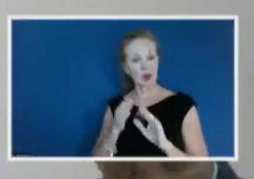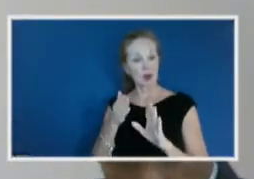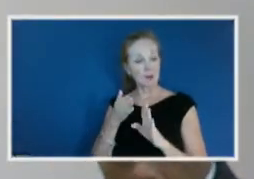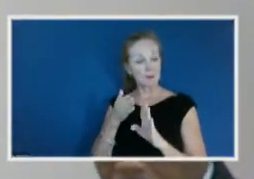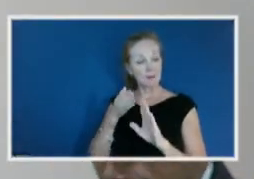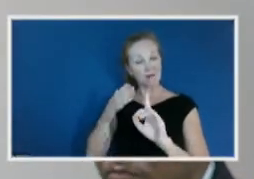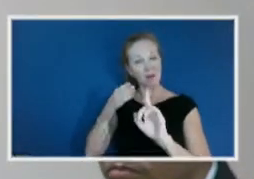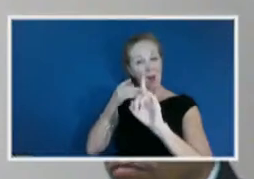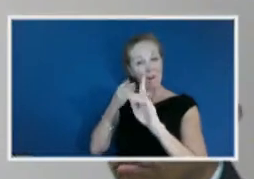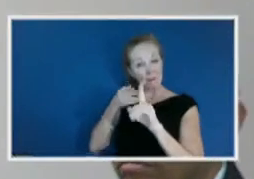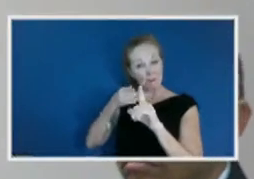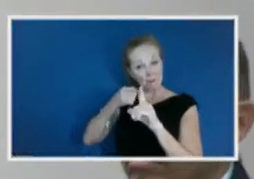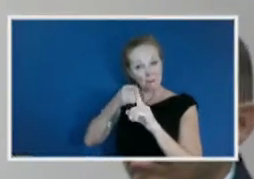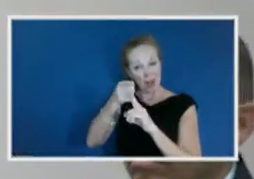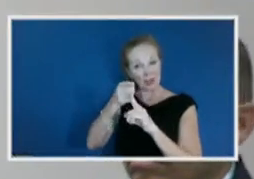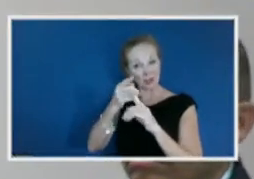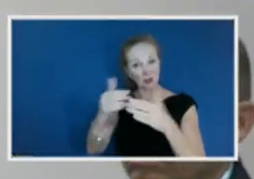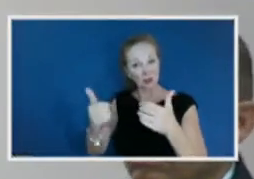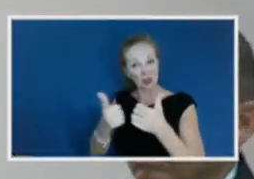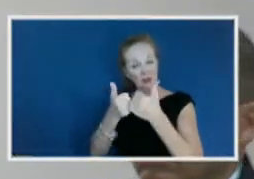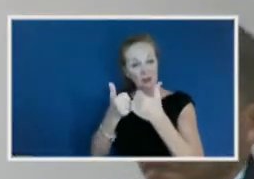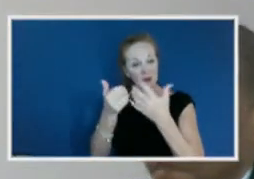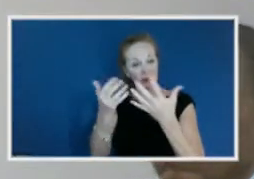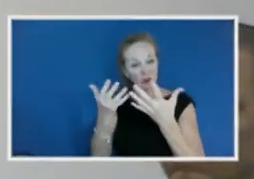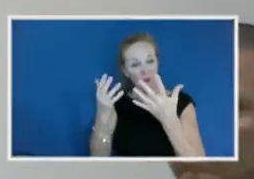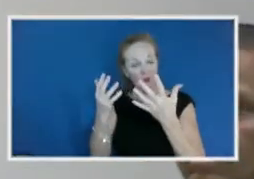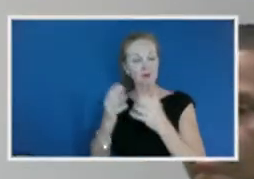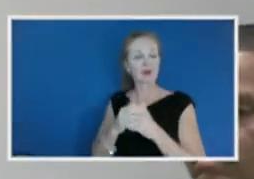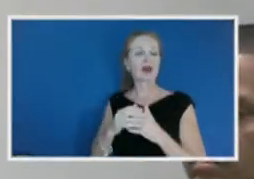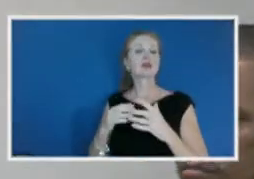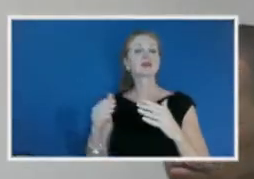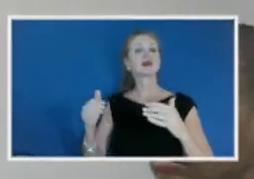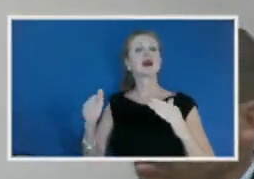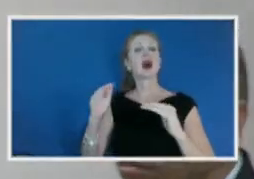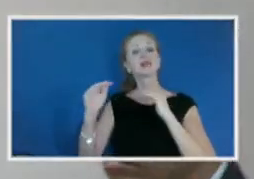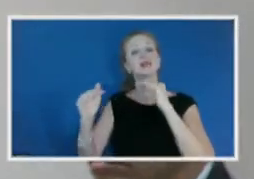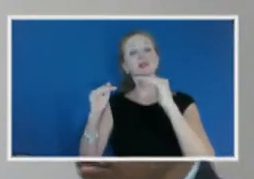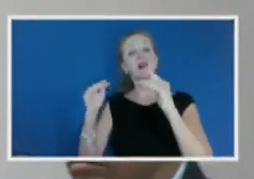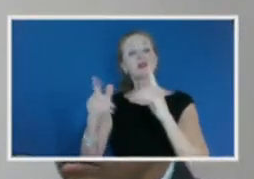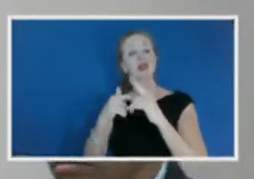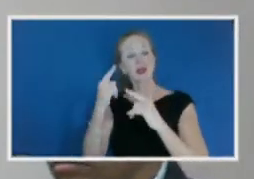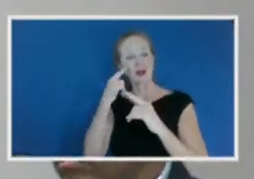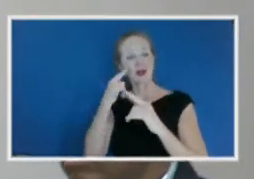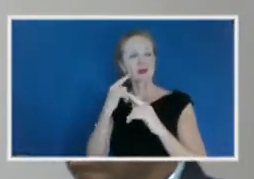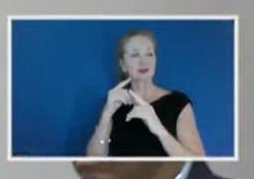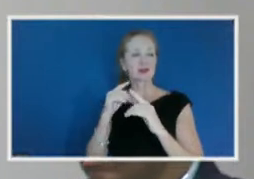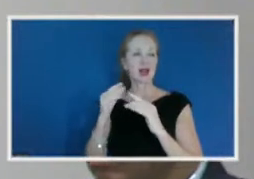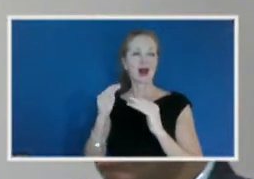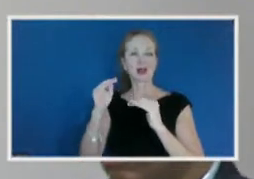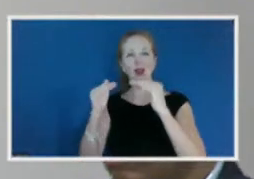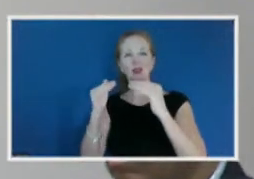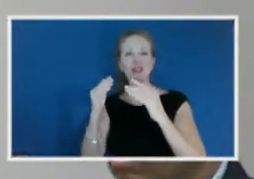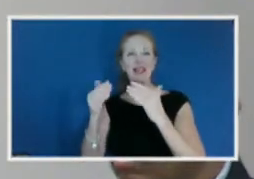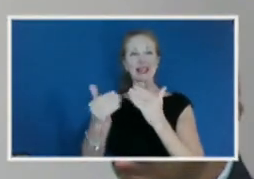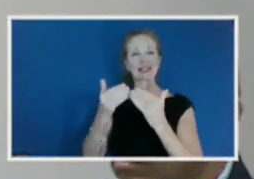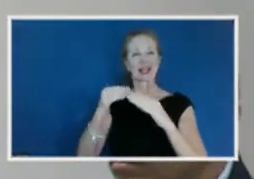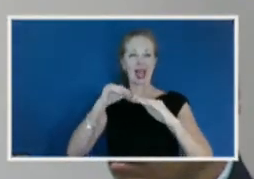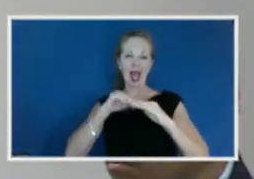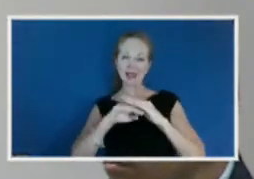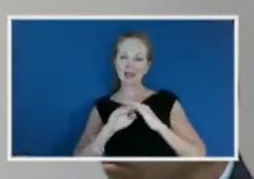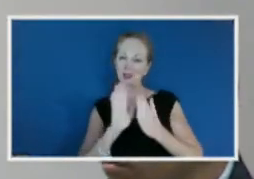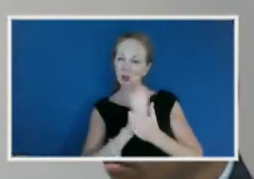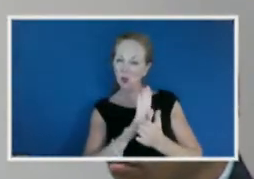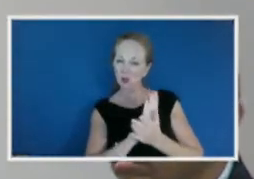actually having adults, and specifically thinking of our grassroots nonprofit organizations, be able to easily access schools. But that's